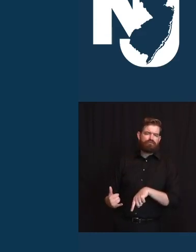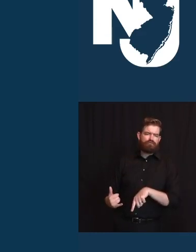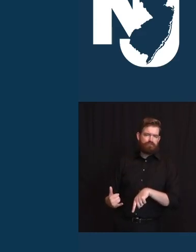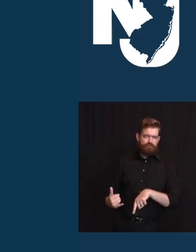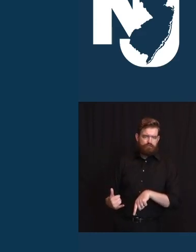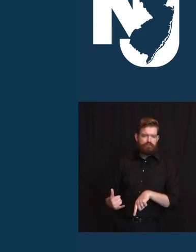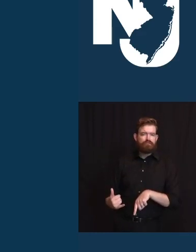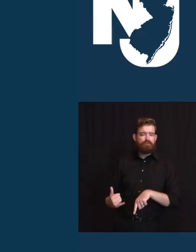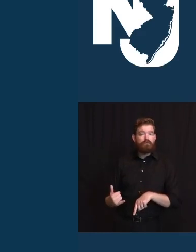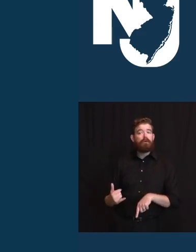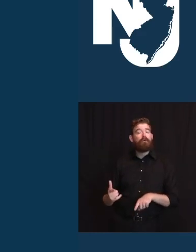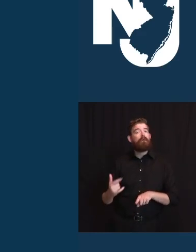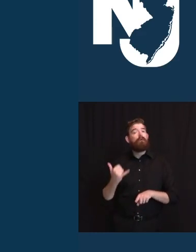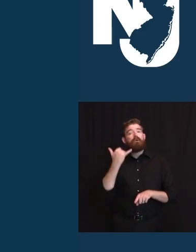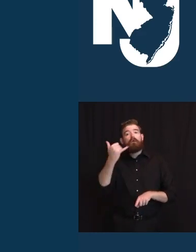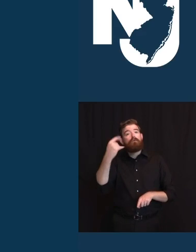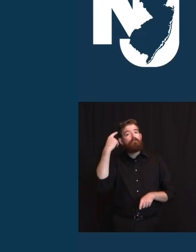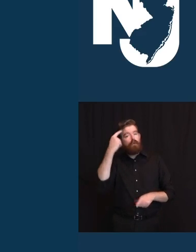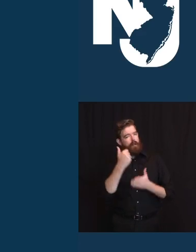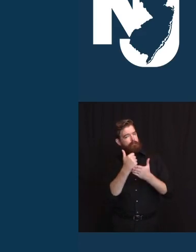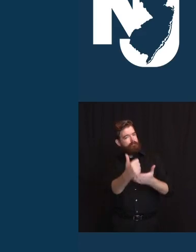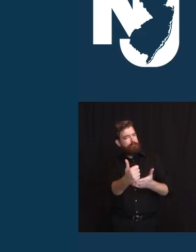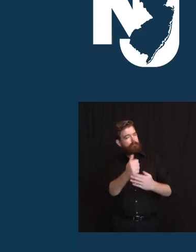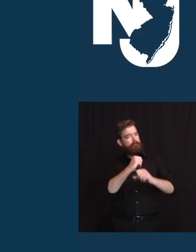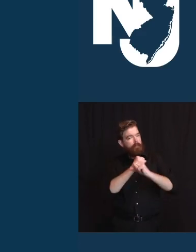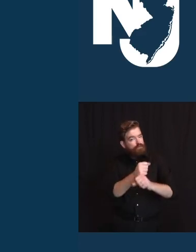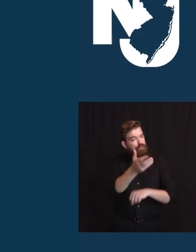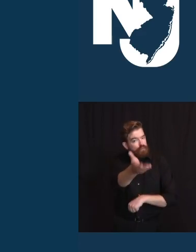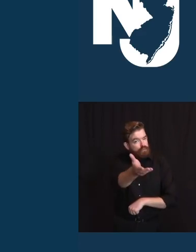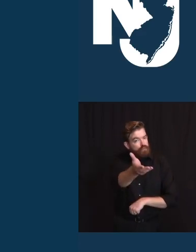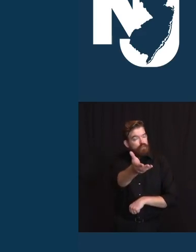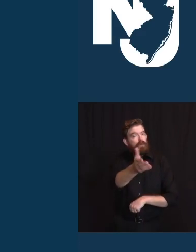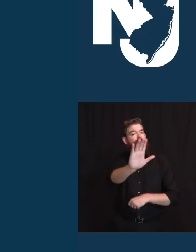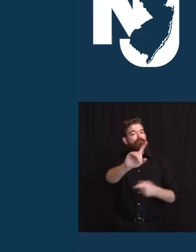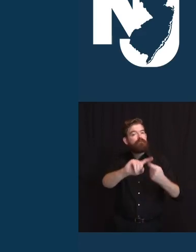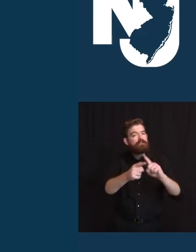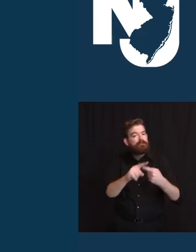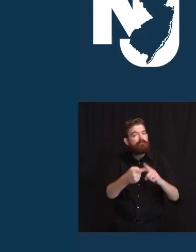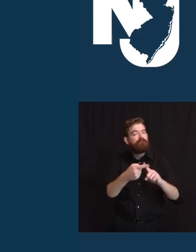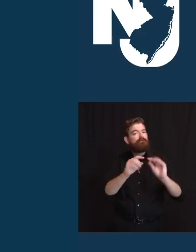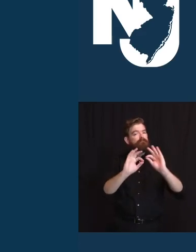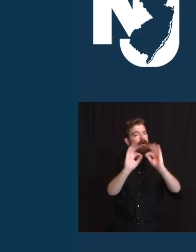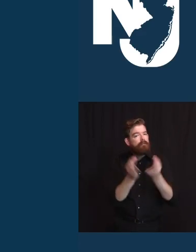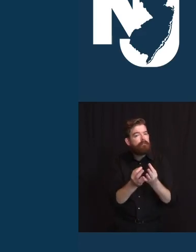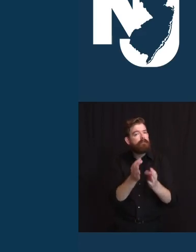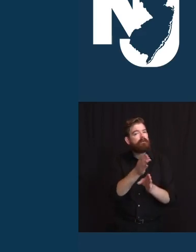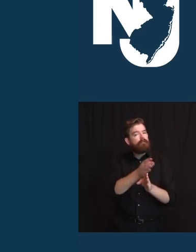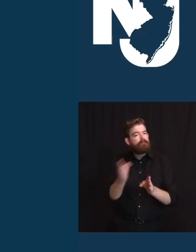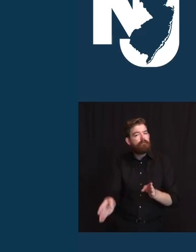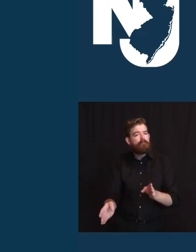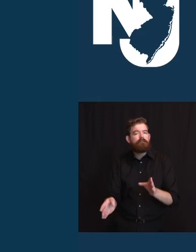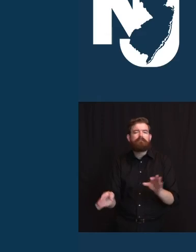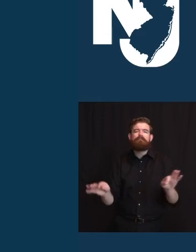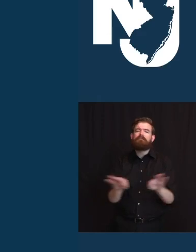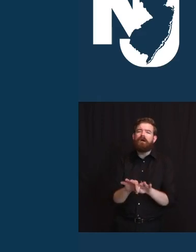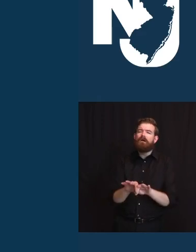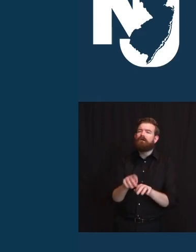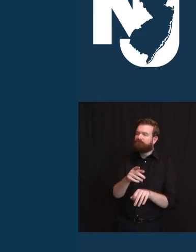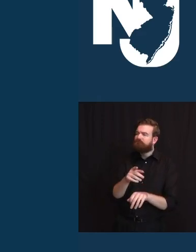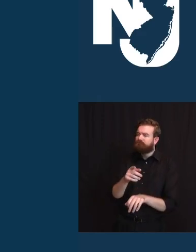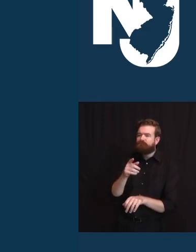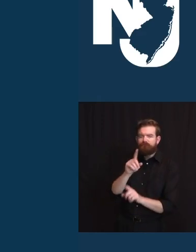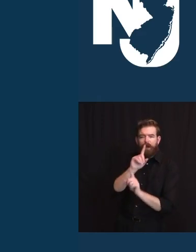We cannot get ahead of this virus if you don't work with our contact tracers. And if we do not get ahead of this virus, then the steps we have taken this week